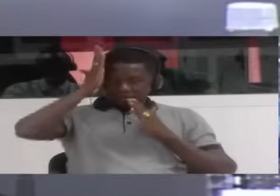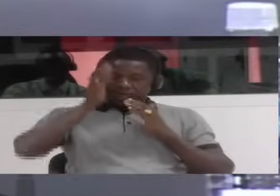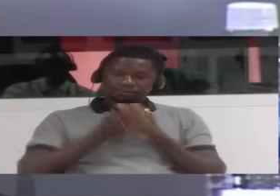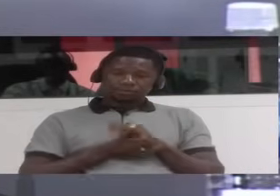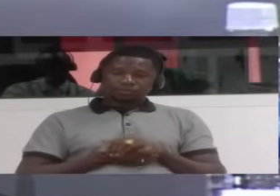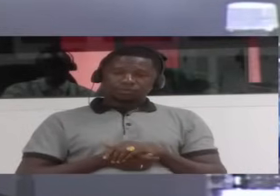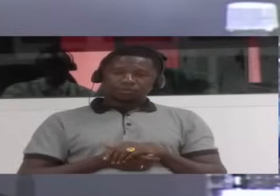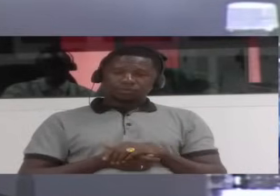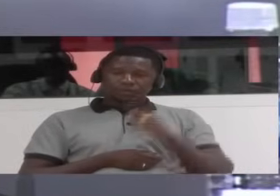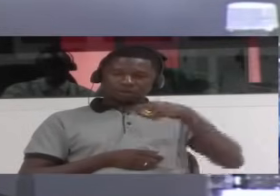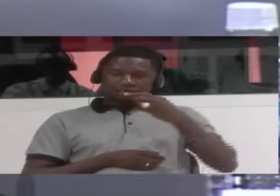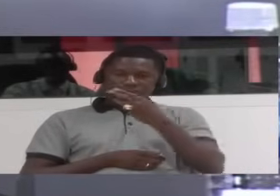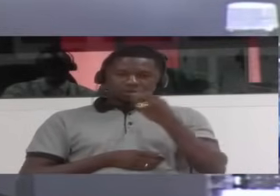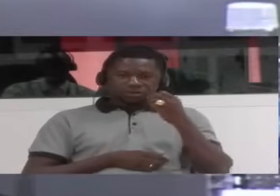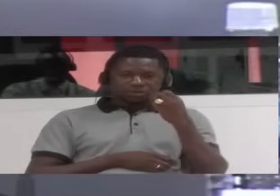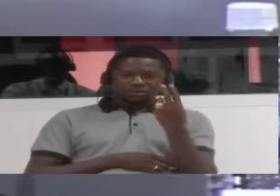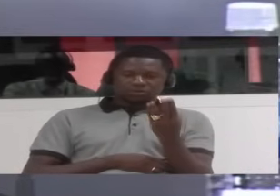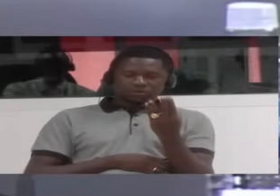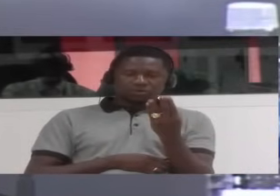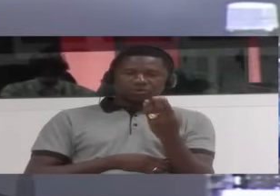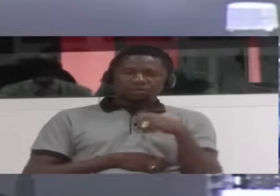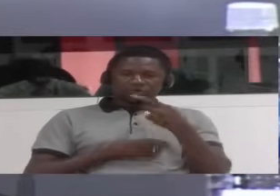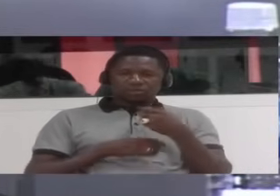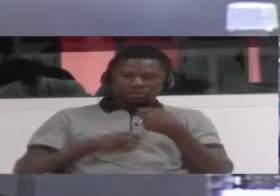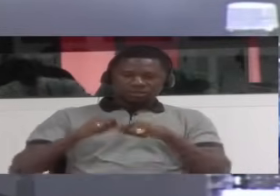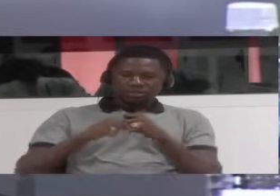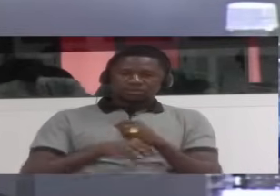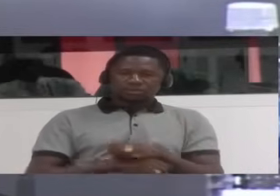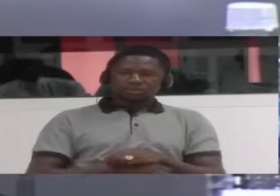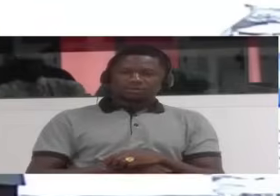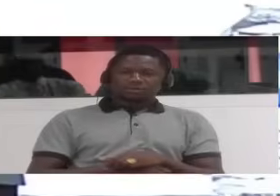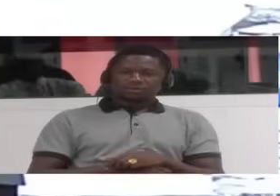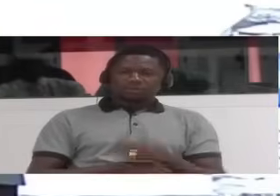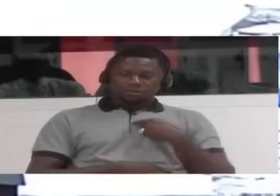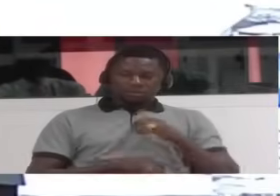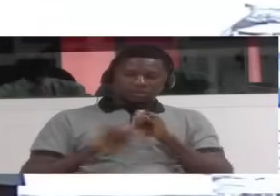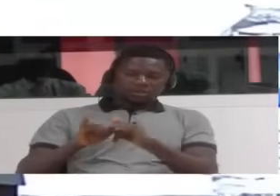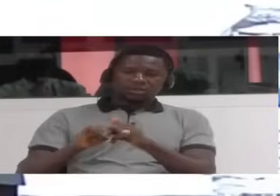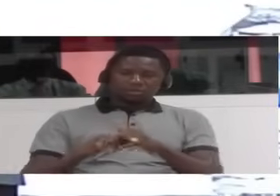After 2004, after this jungler training? I remained at the bodyguard unit.